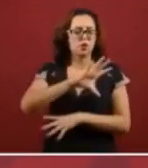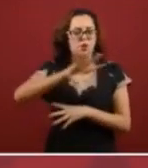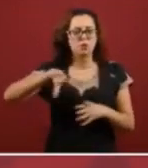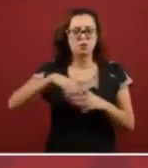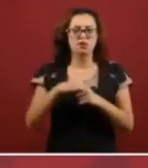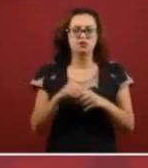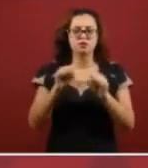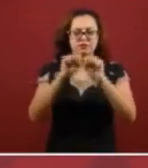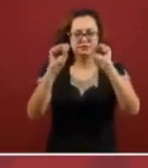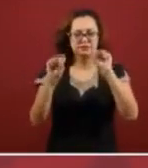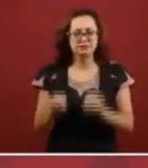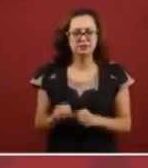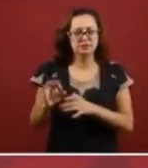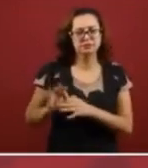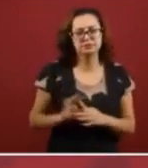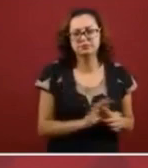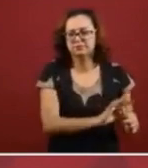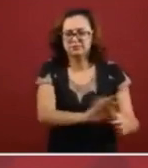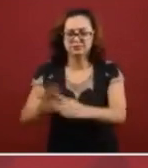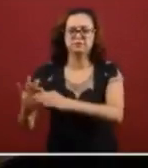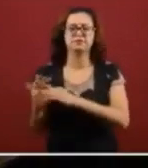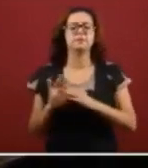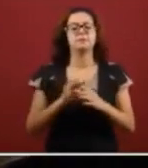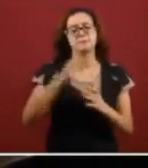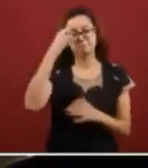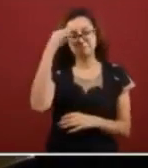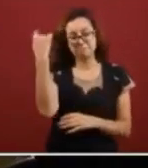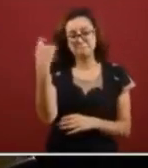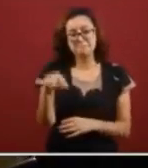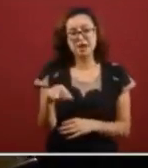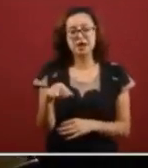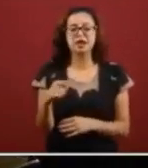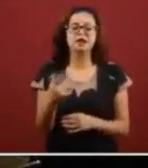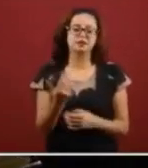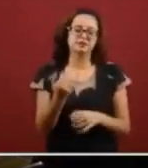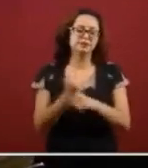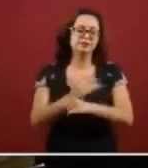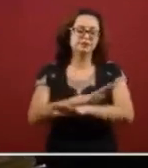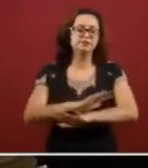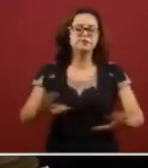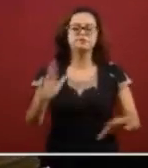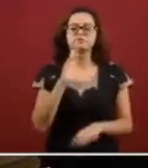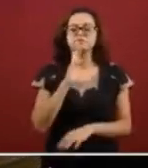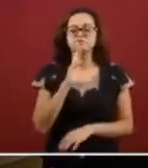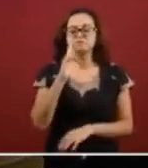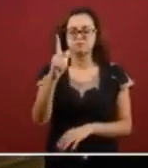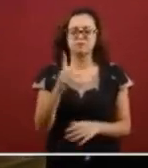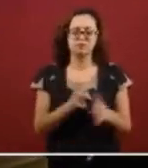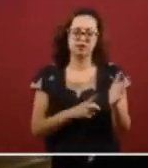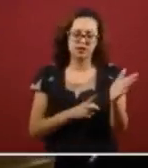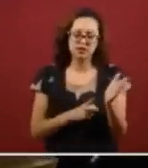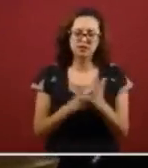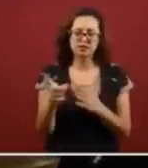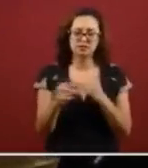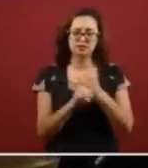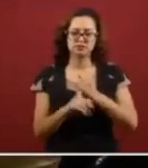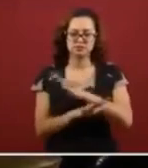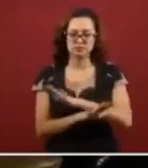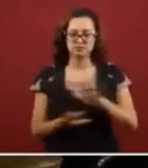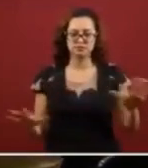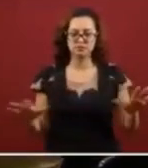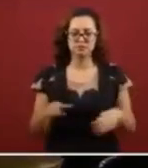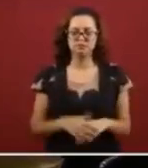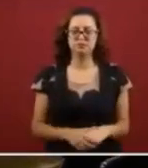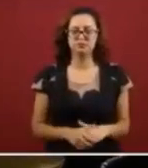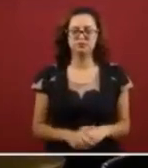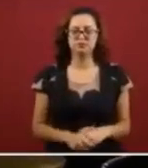are articulating all these media for there to be a better information and the right